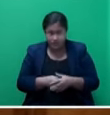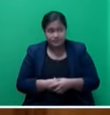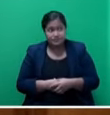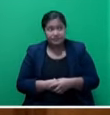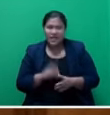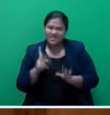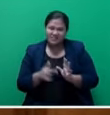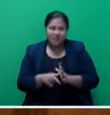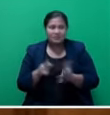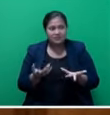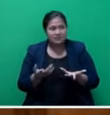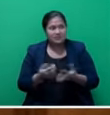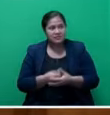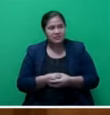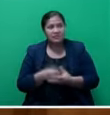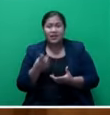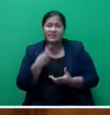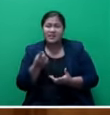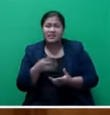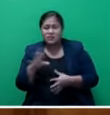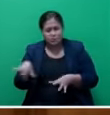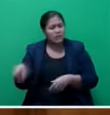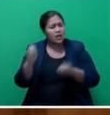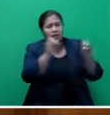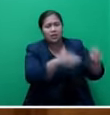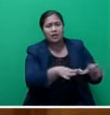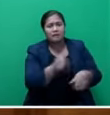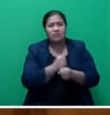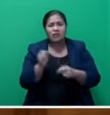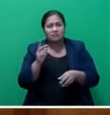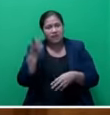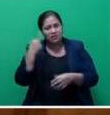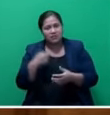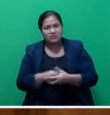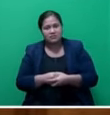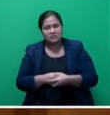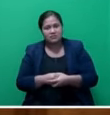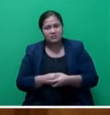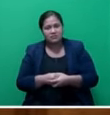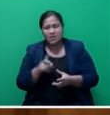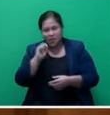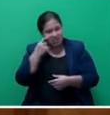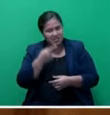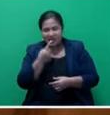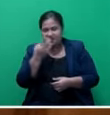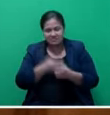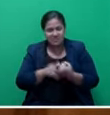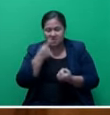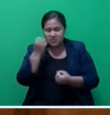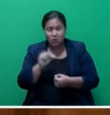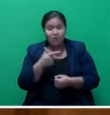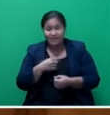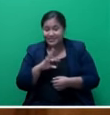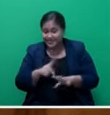sometimes maybe out of wedlock, and you take the child to the grandparents. You'll never say no. Never say no to a grandchild. But it is something